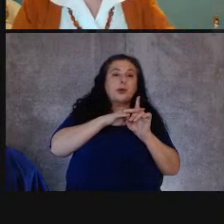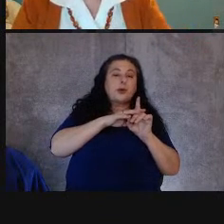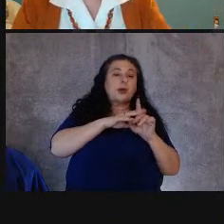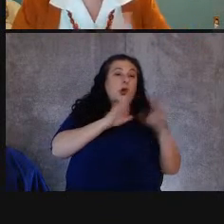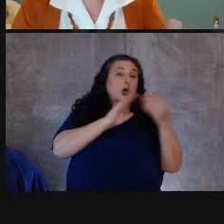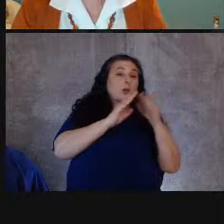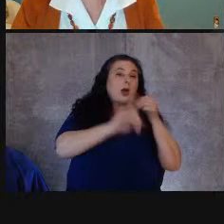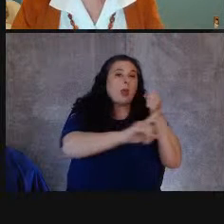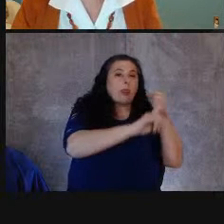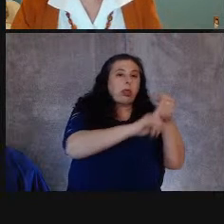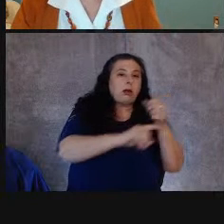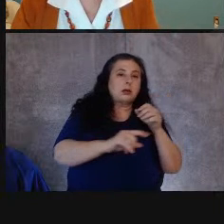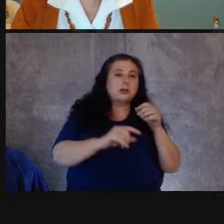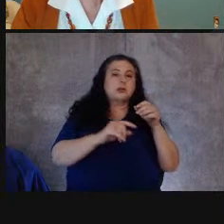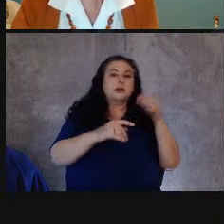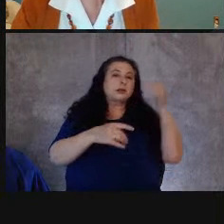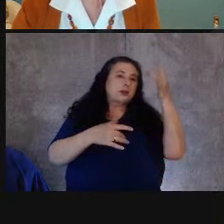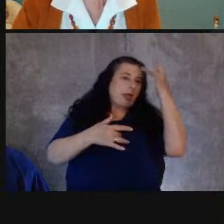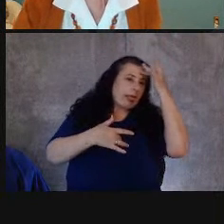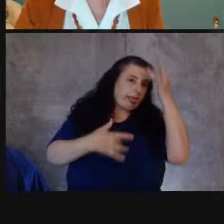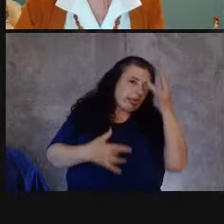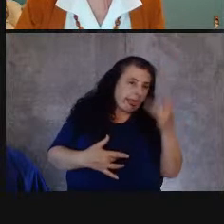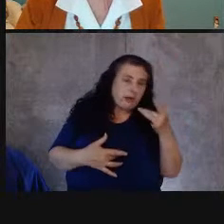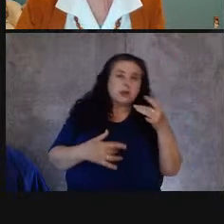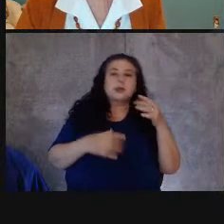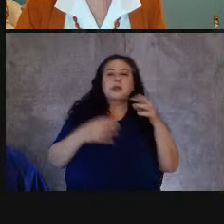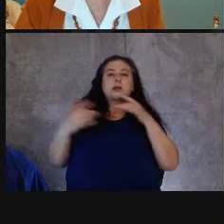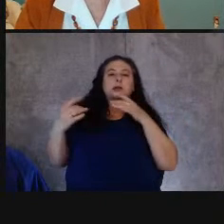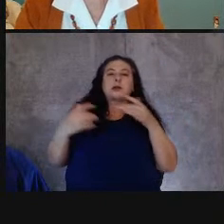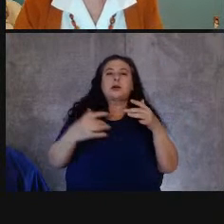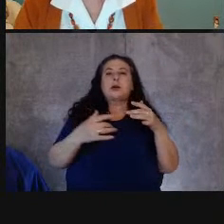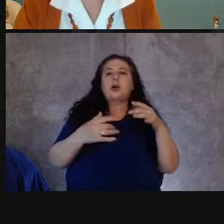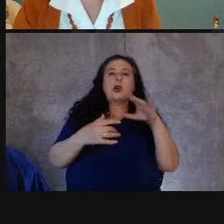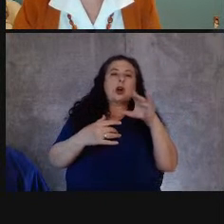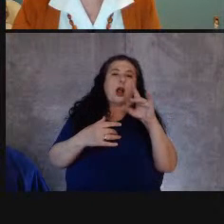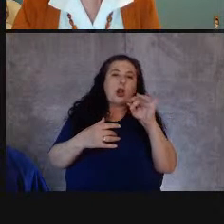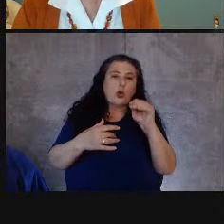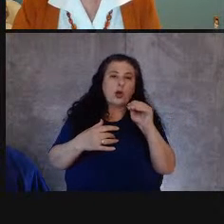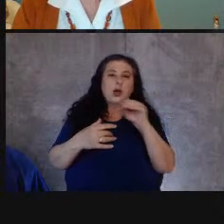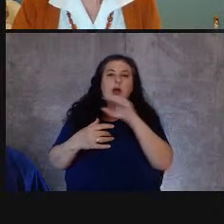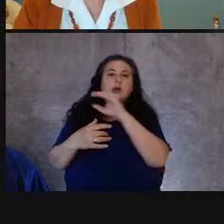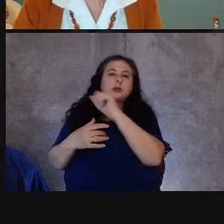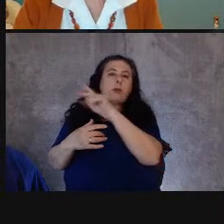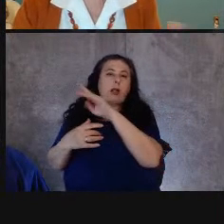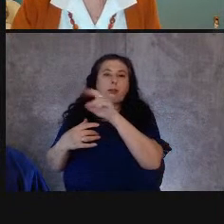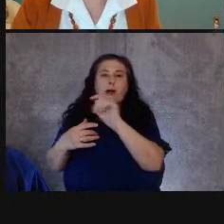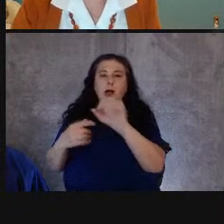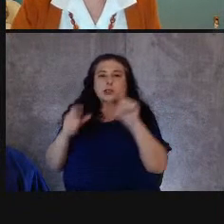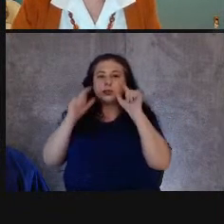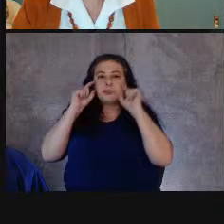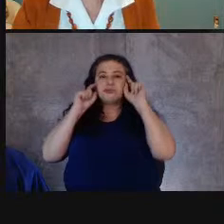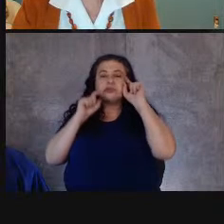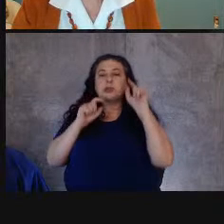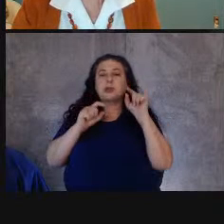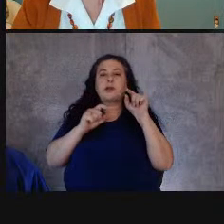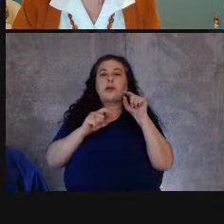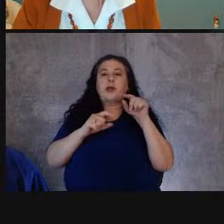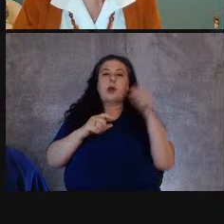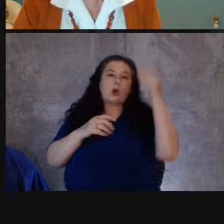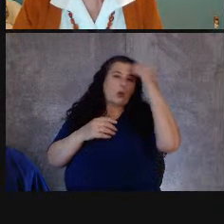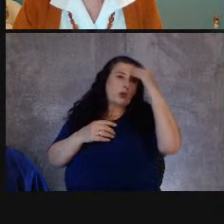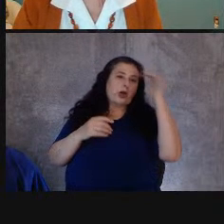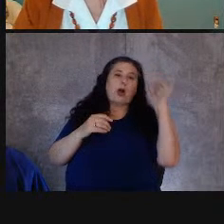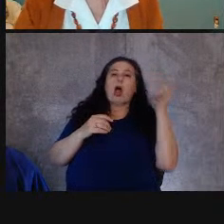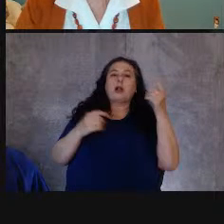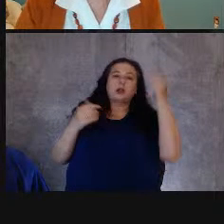again. So there would be periodic waves of diseases like cholera and smallpox. And then, of course, we all learned the meaning of